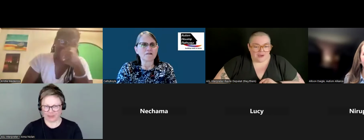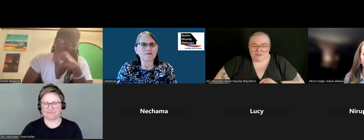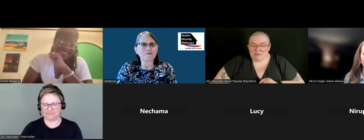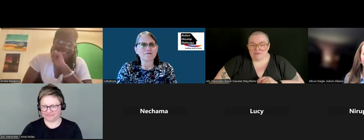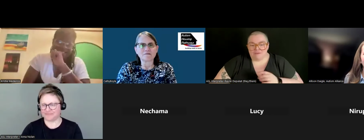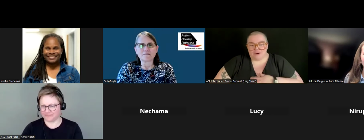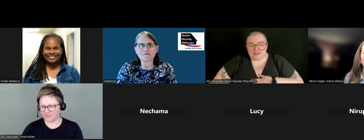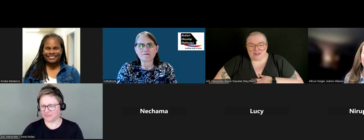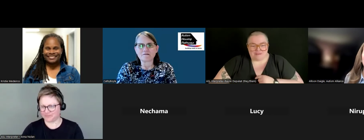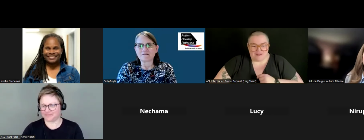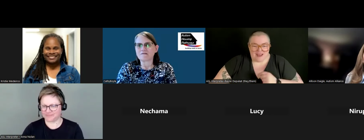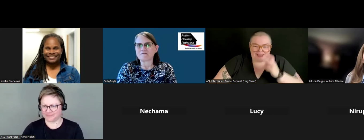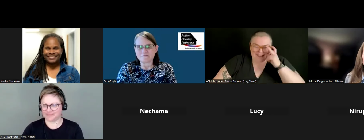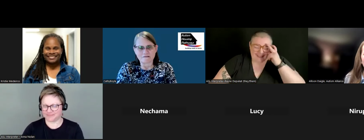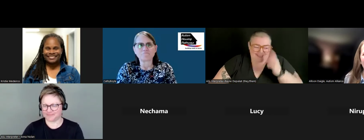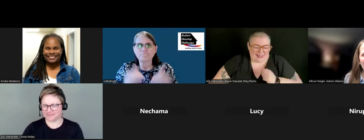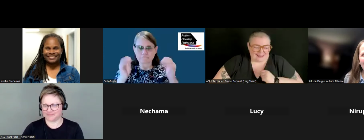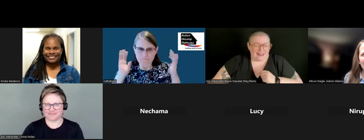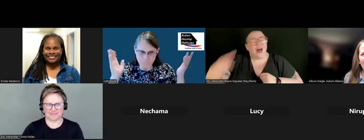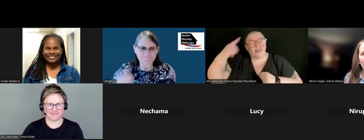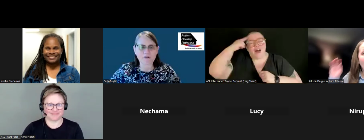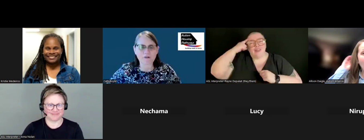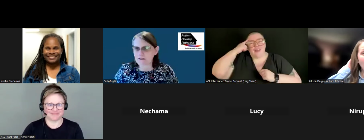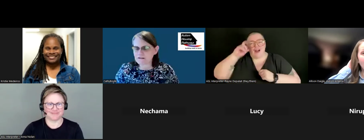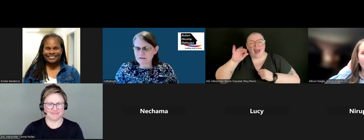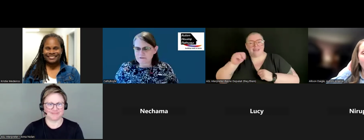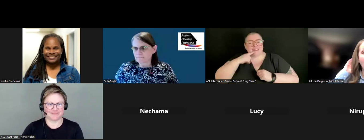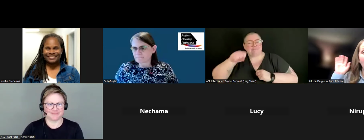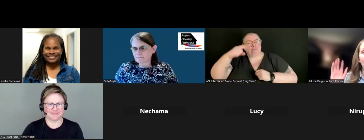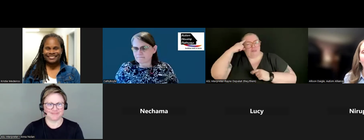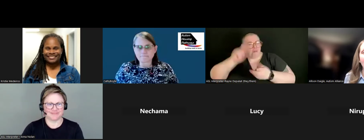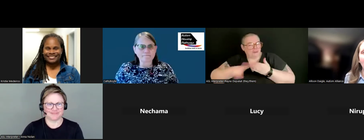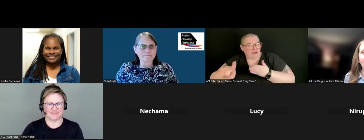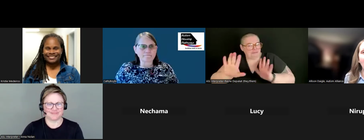Nope, that was from before. Sorry about that's what I thought. It's okay. that. Okay.